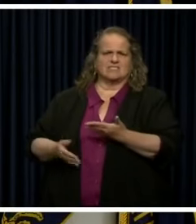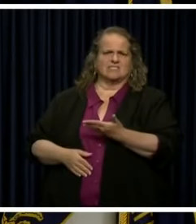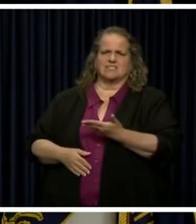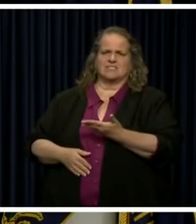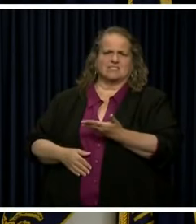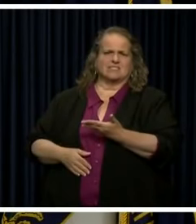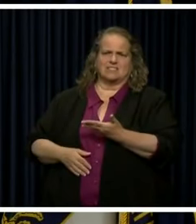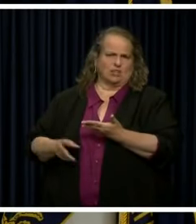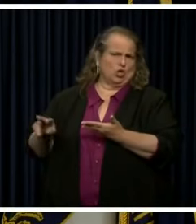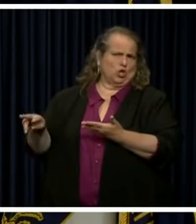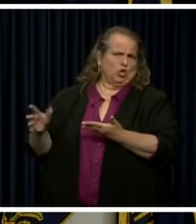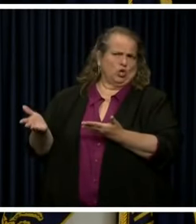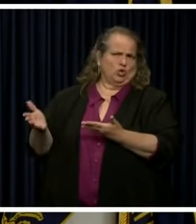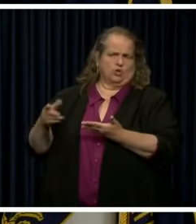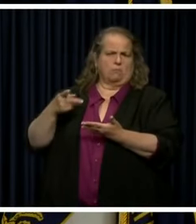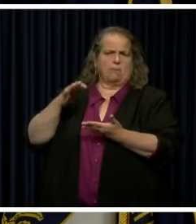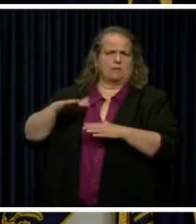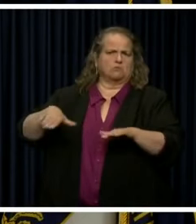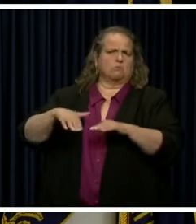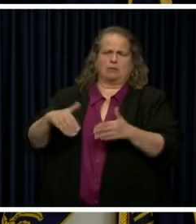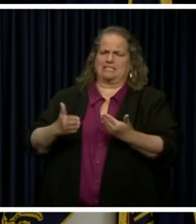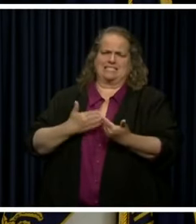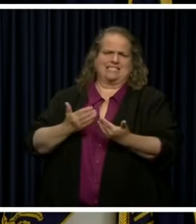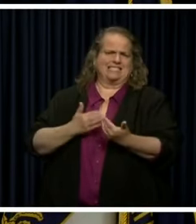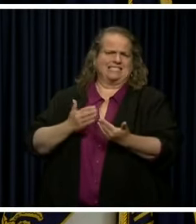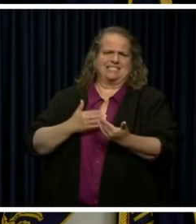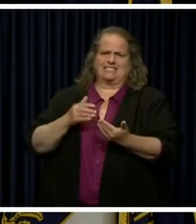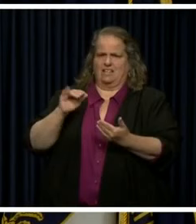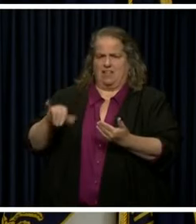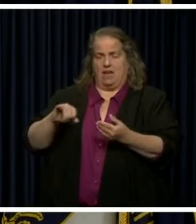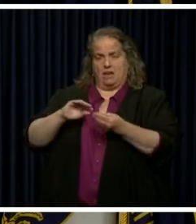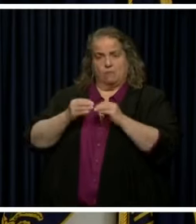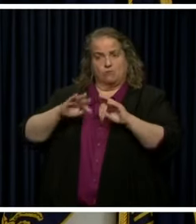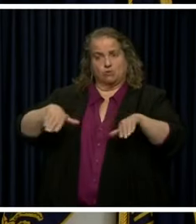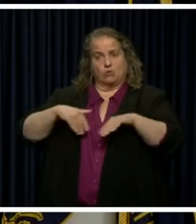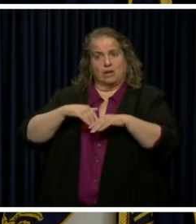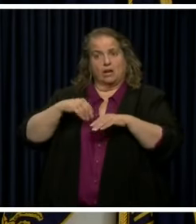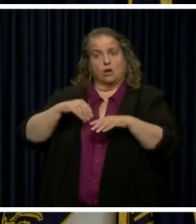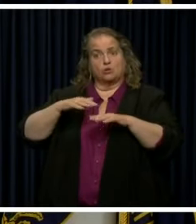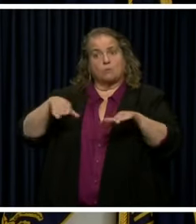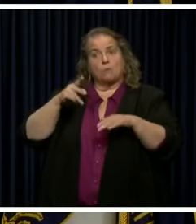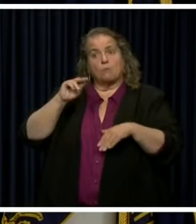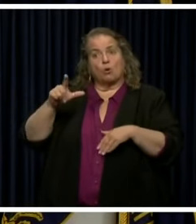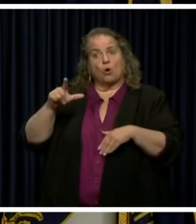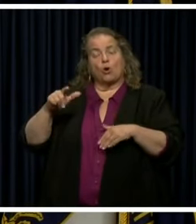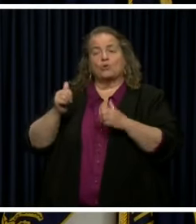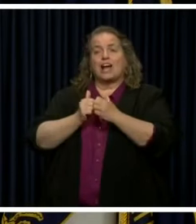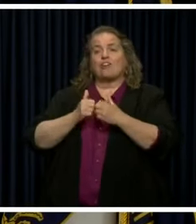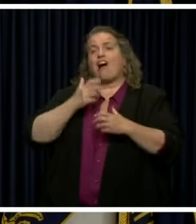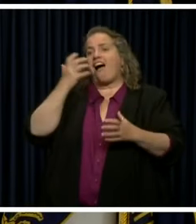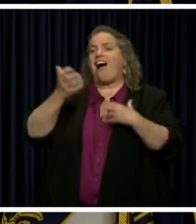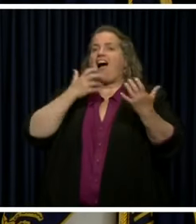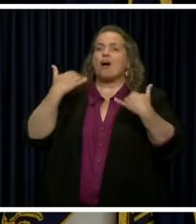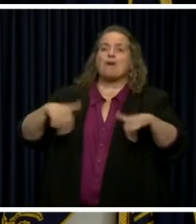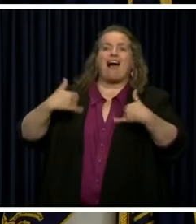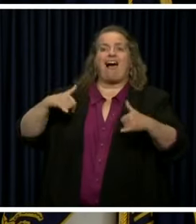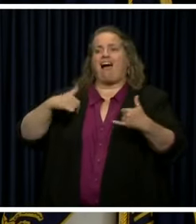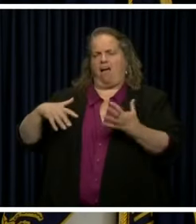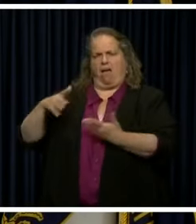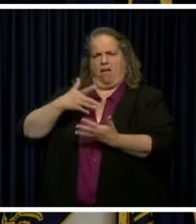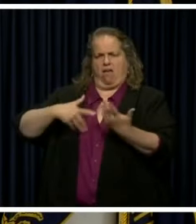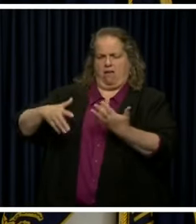This could apply just as easily to that. Put this number of kids in a pool, knowing that they're going to get together, and look at how